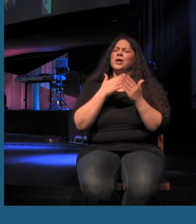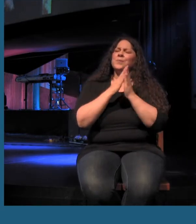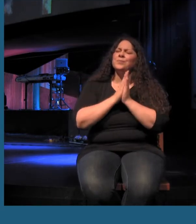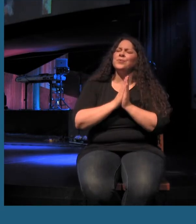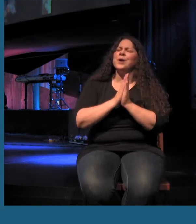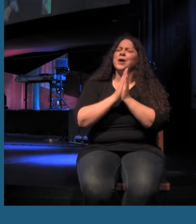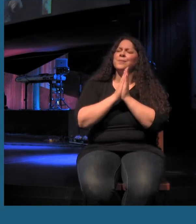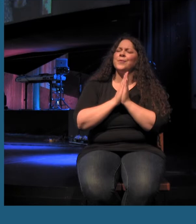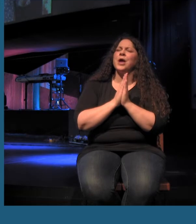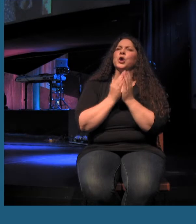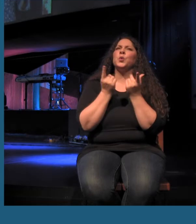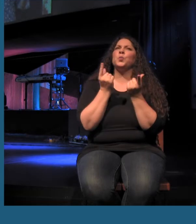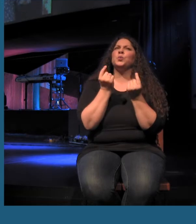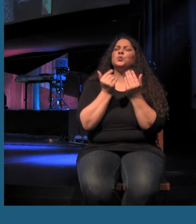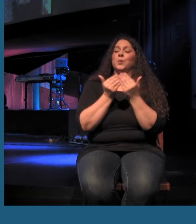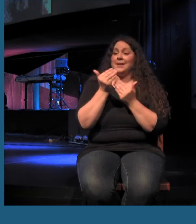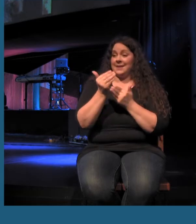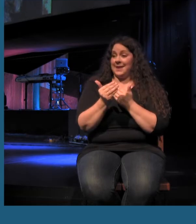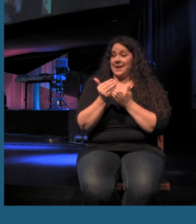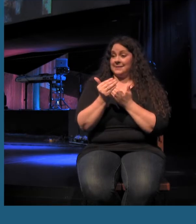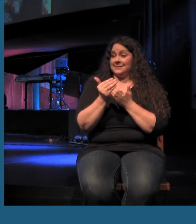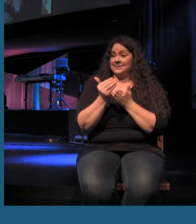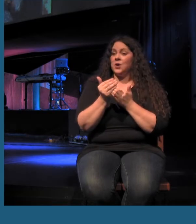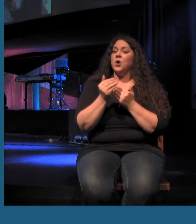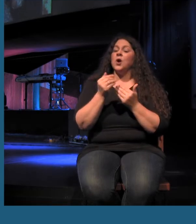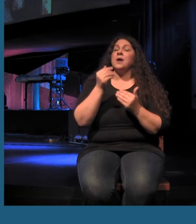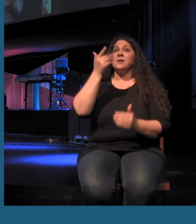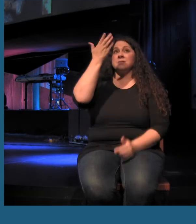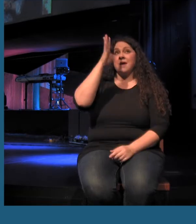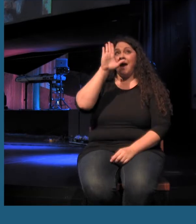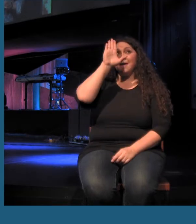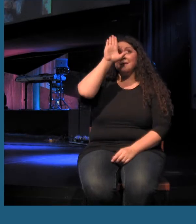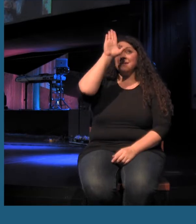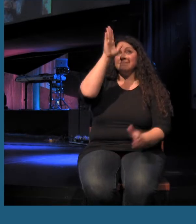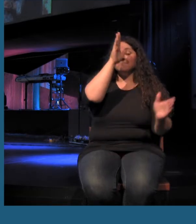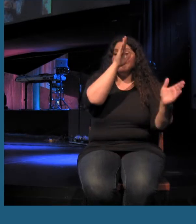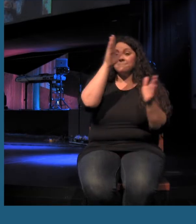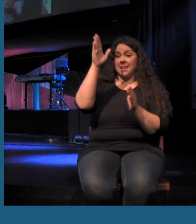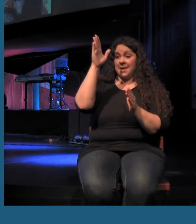about something, what is the next step? Starts with alignment with God.